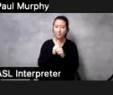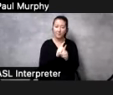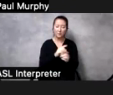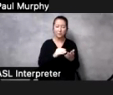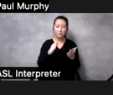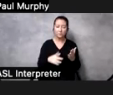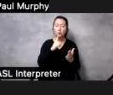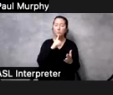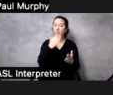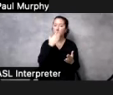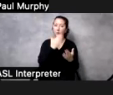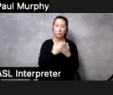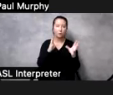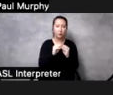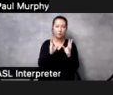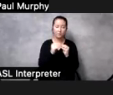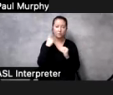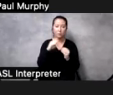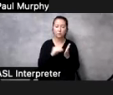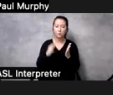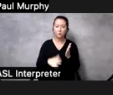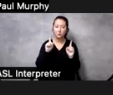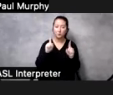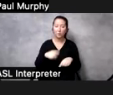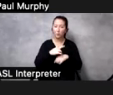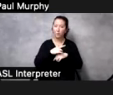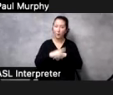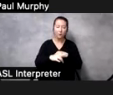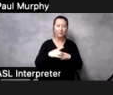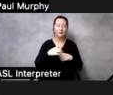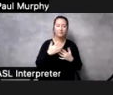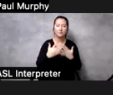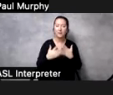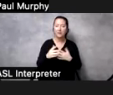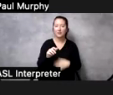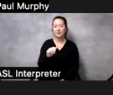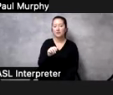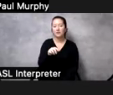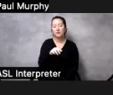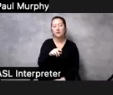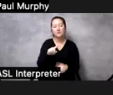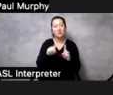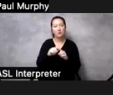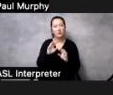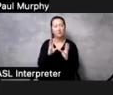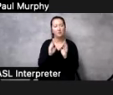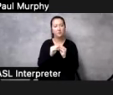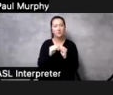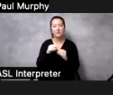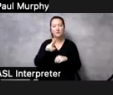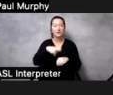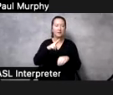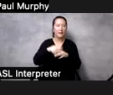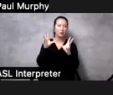be great conferences for students to attend early on. So things like the SOCNAS and Abracam's national meetings and